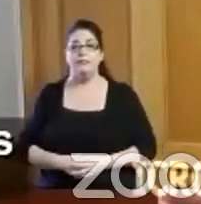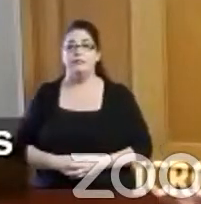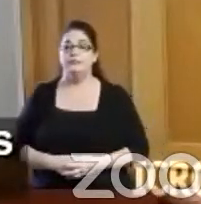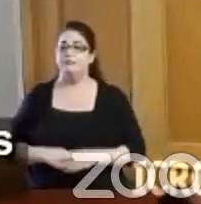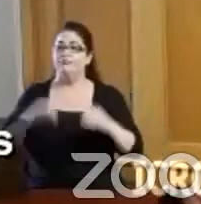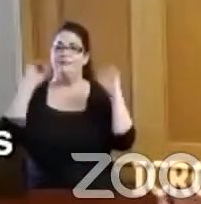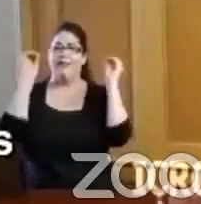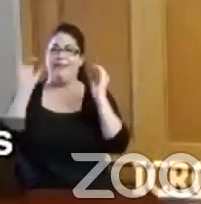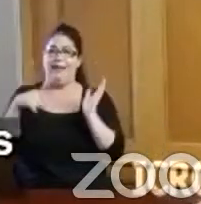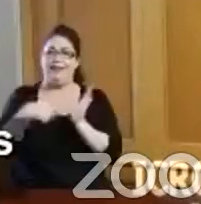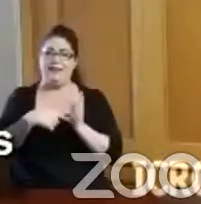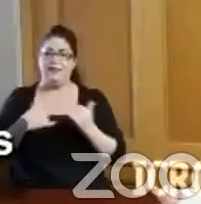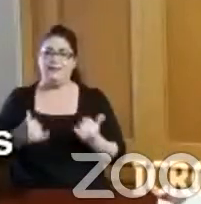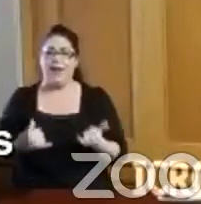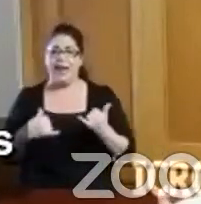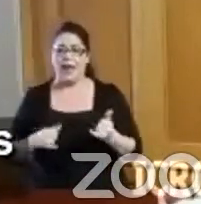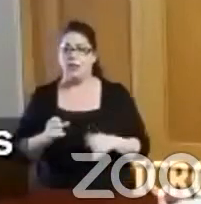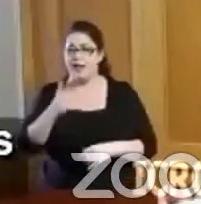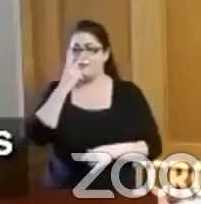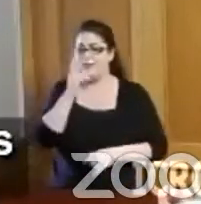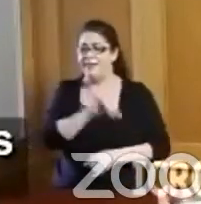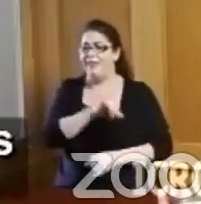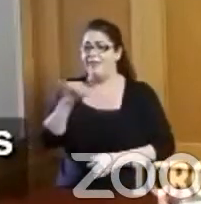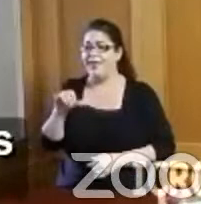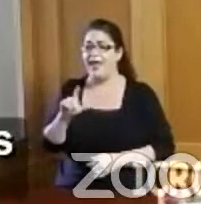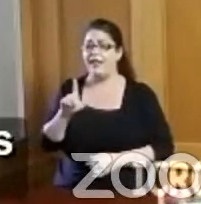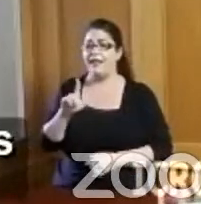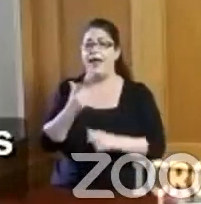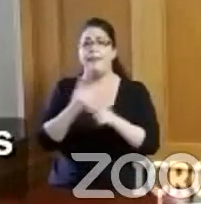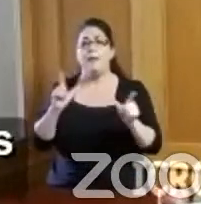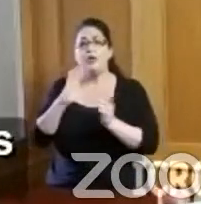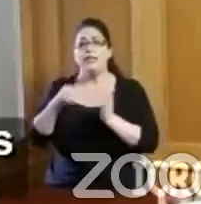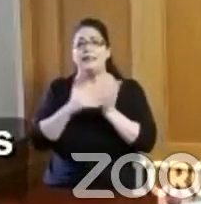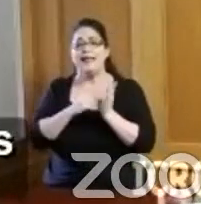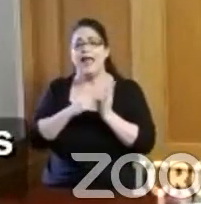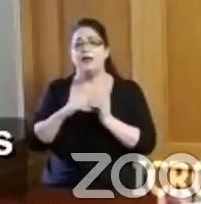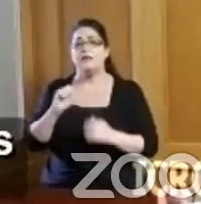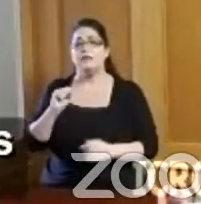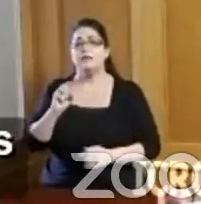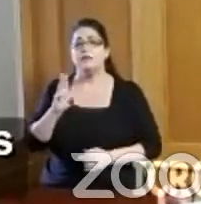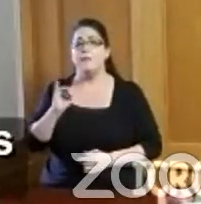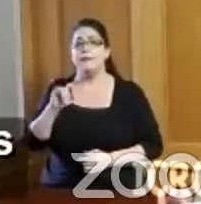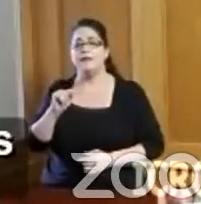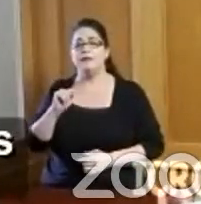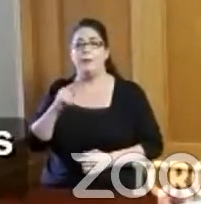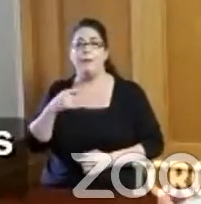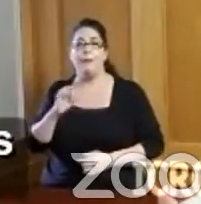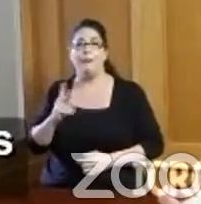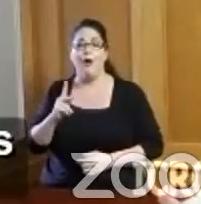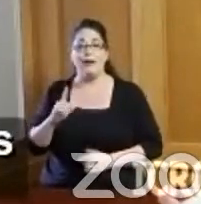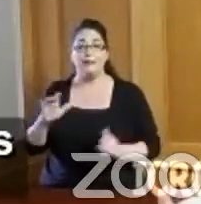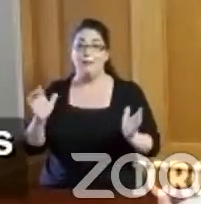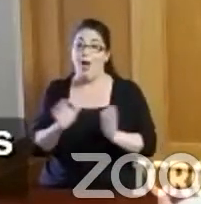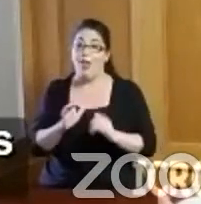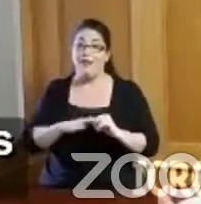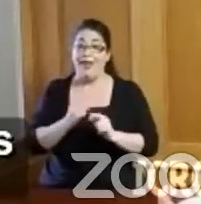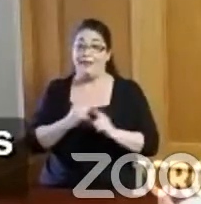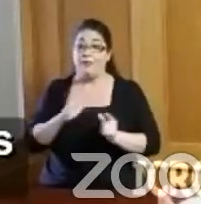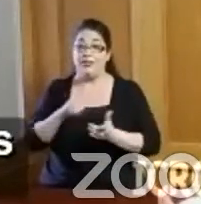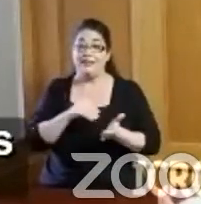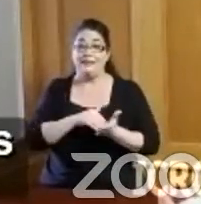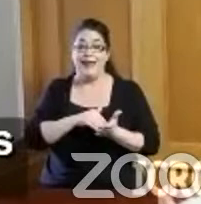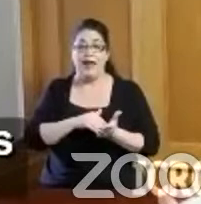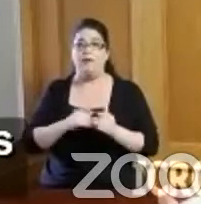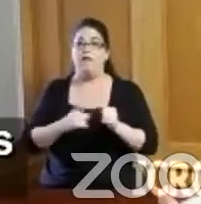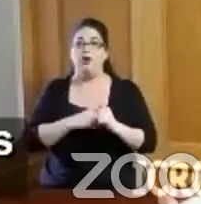it's very similar to what you see at Summit Park and Liberty Center and some other things. It's a lot smaller than Liberty Center. It's one of the first times I've been involved in